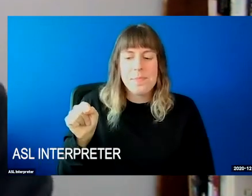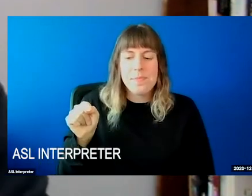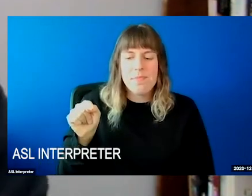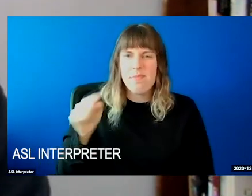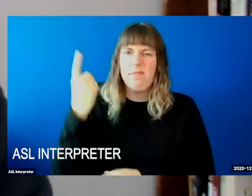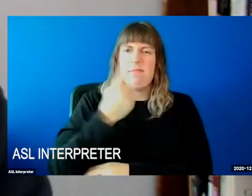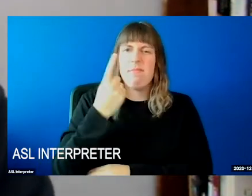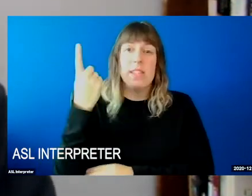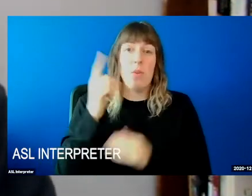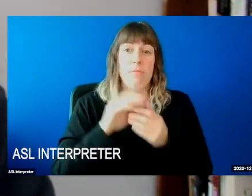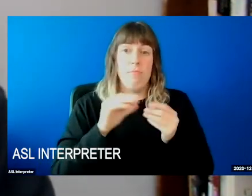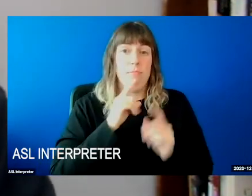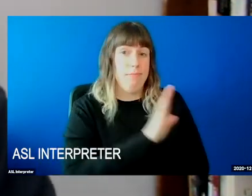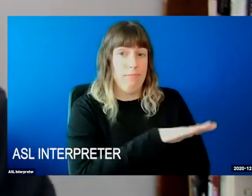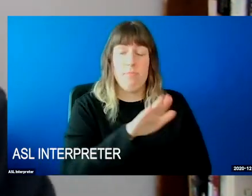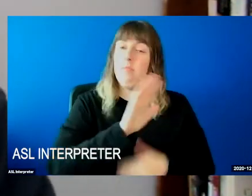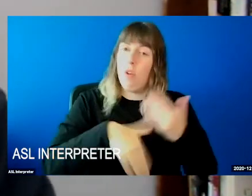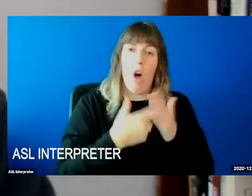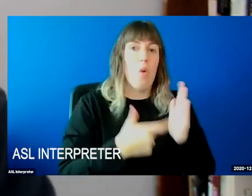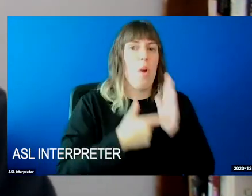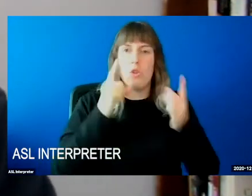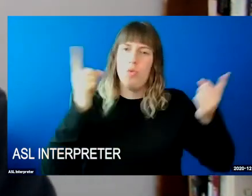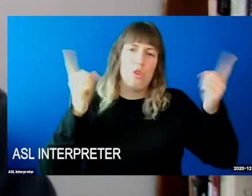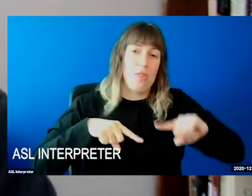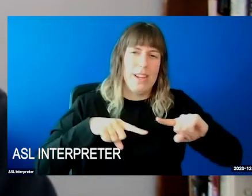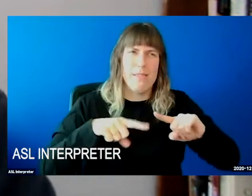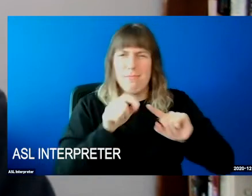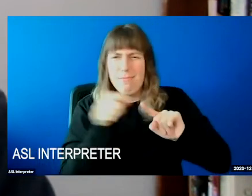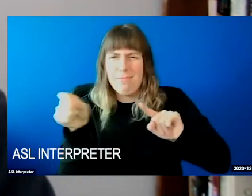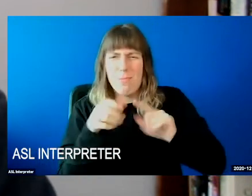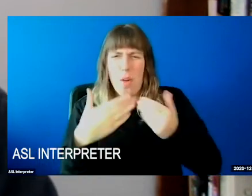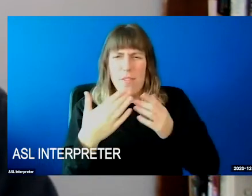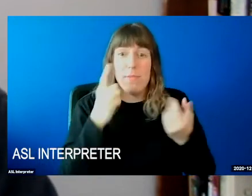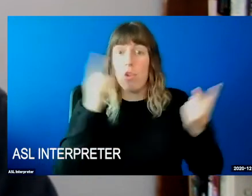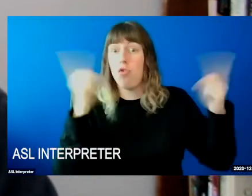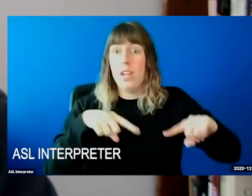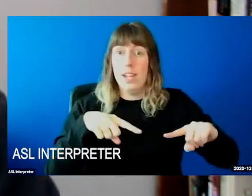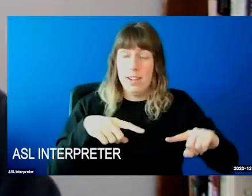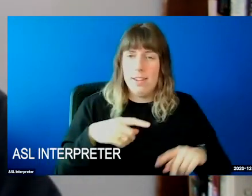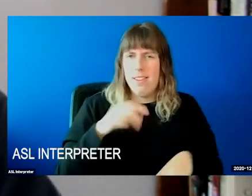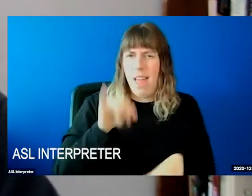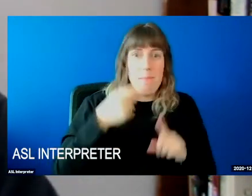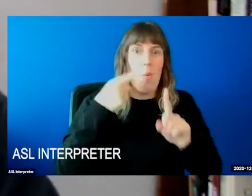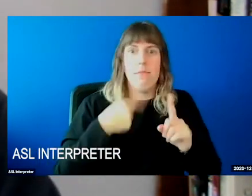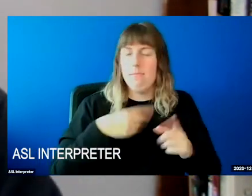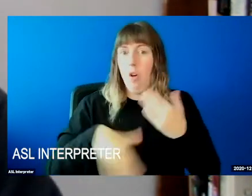day, somebody said, we all have to agree on X. I don't remember what X was, but some ideological